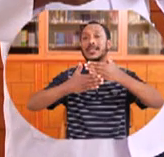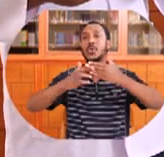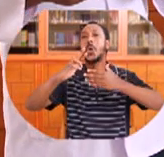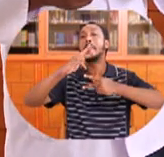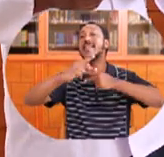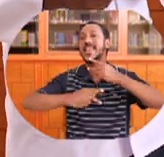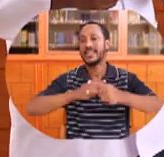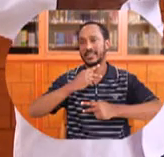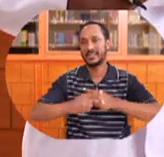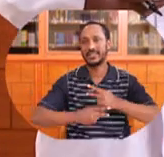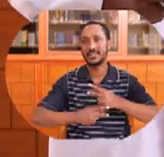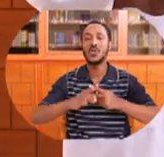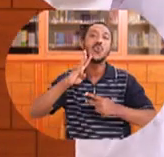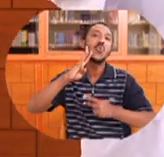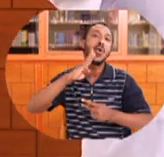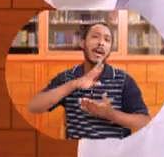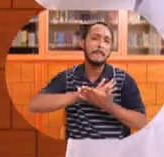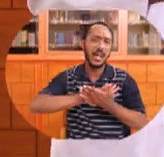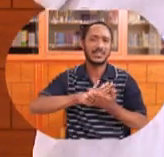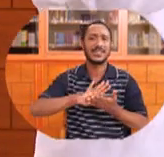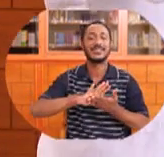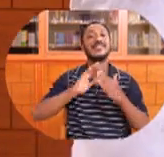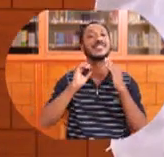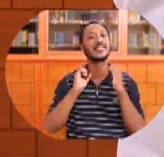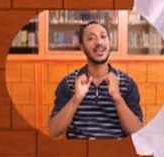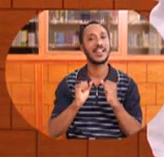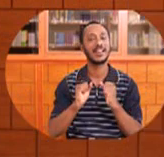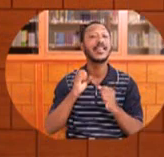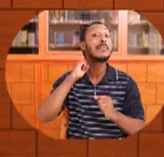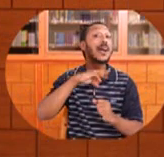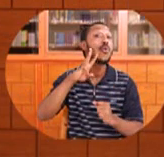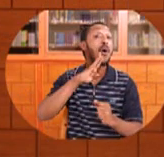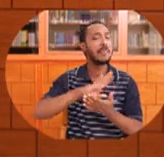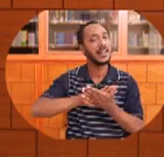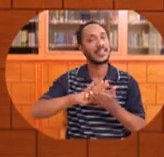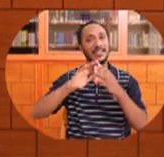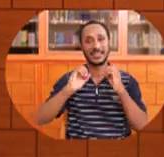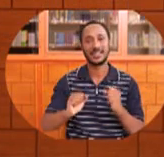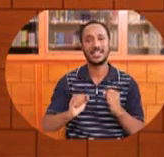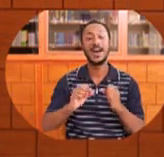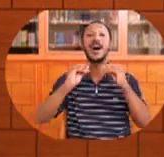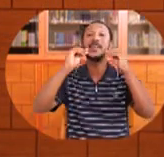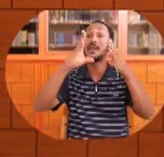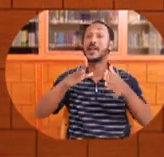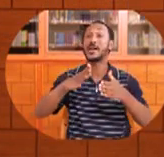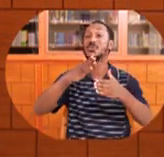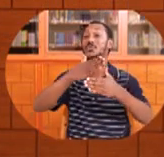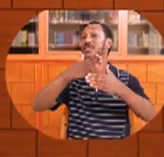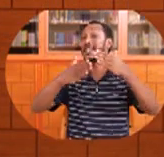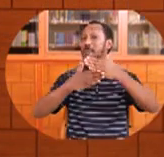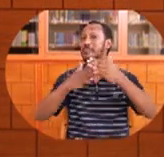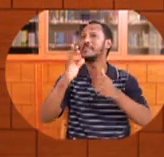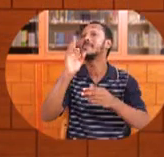steps. These different steps are three main steps in water treatment. The first one